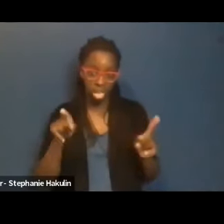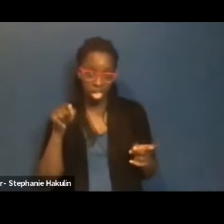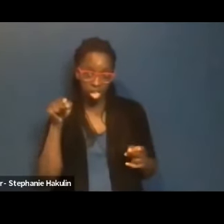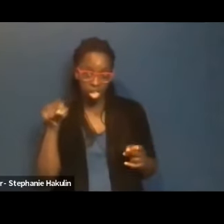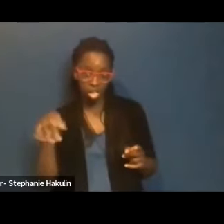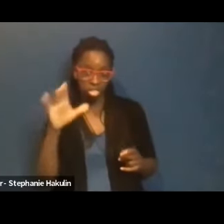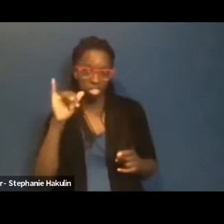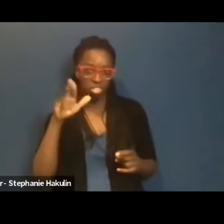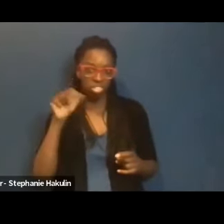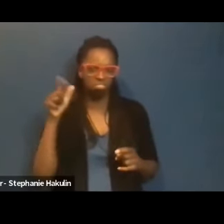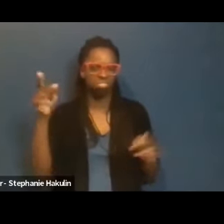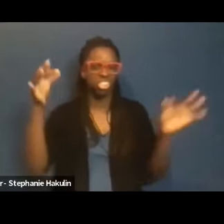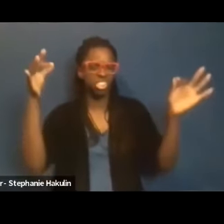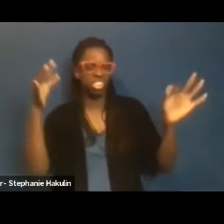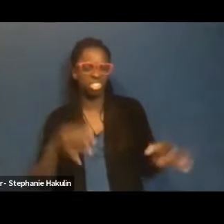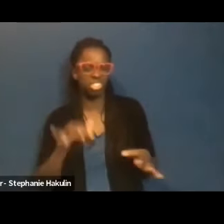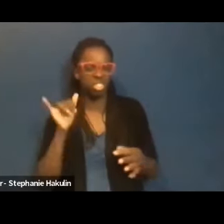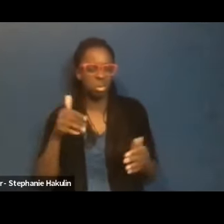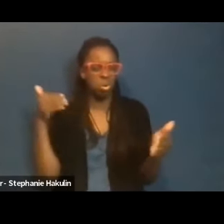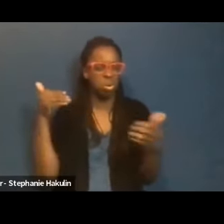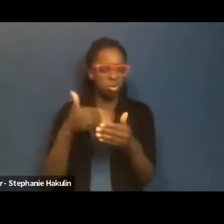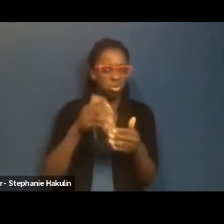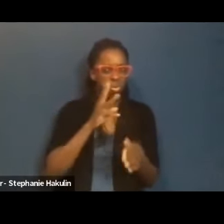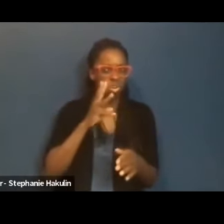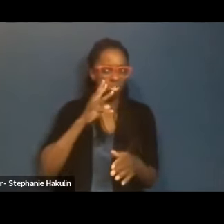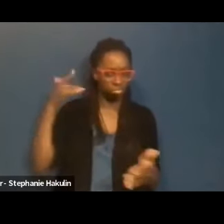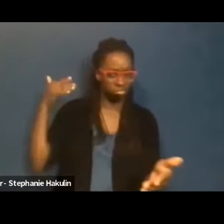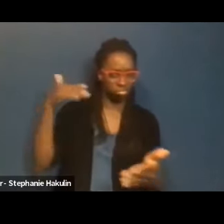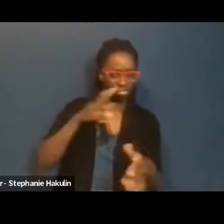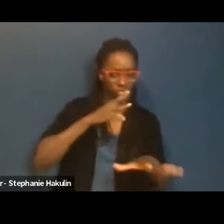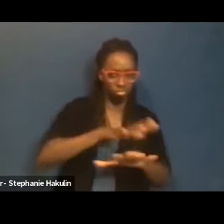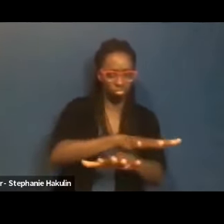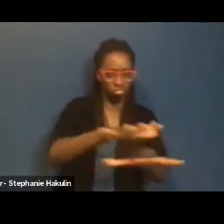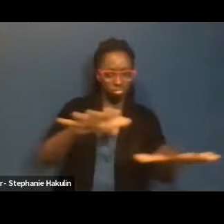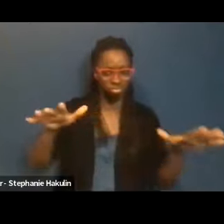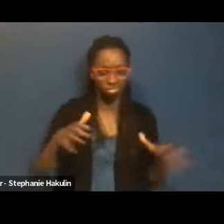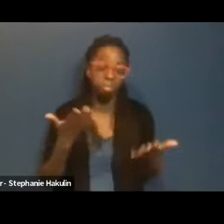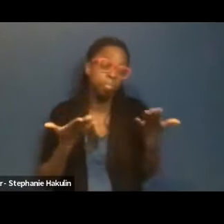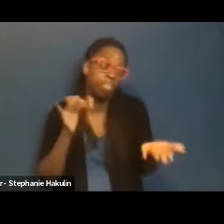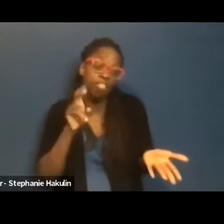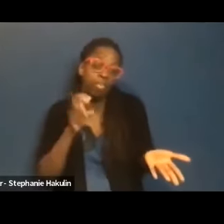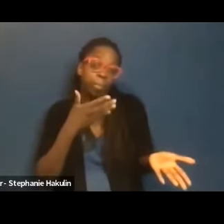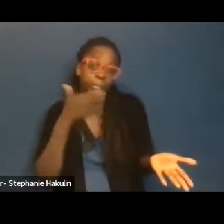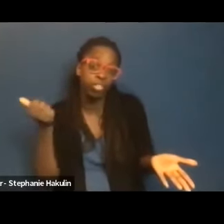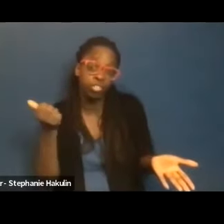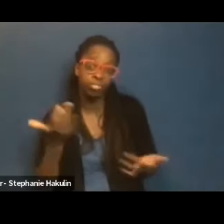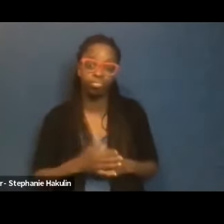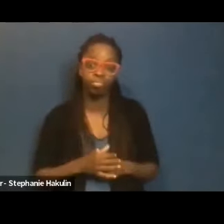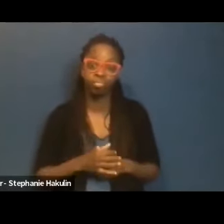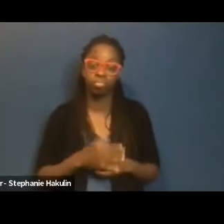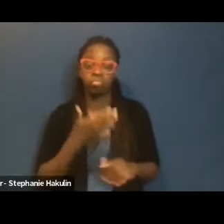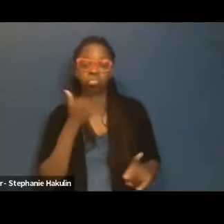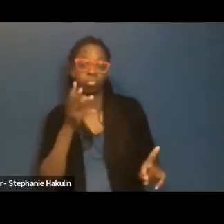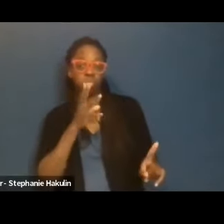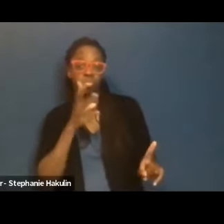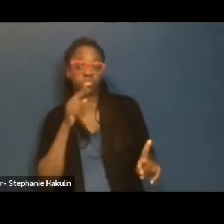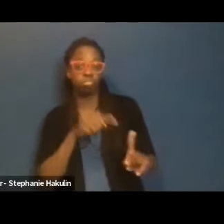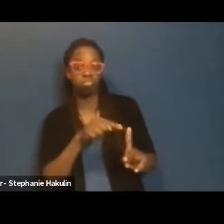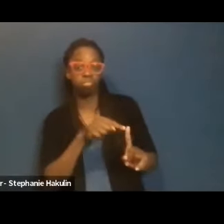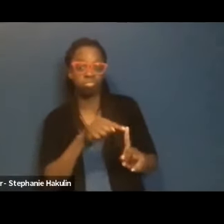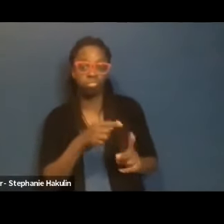water. Says it's probably what's best, that the water is predictable. Sun tells